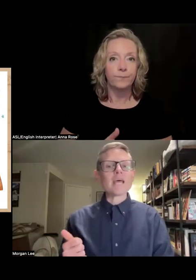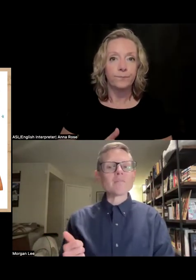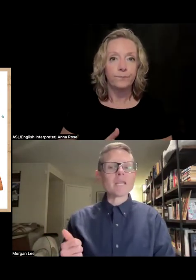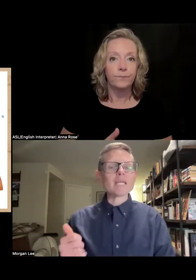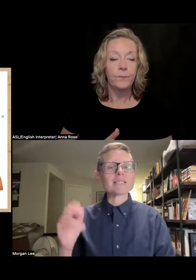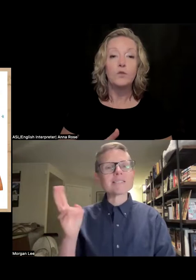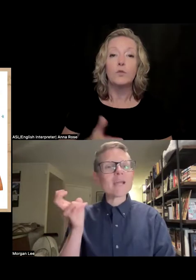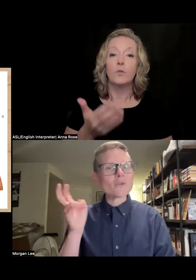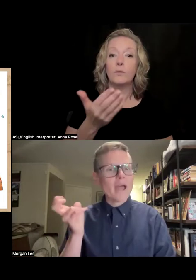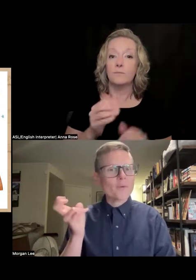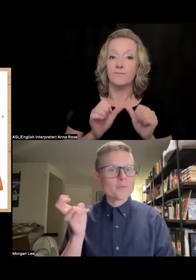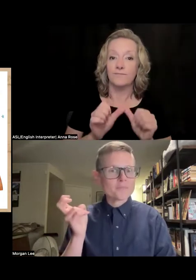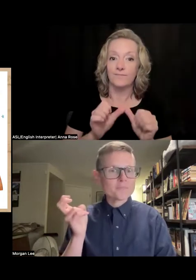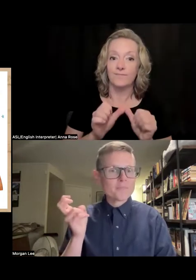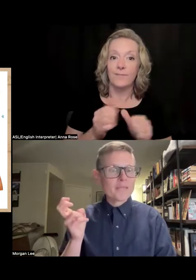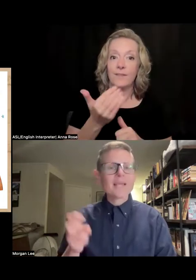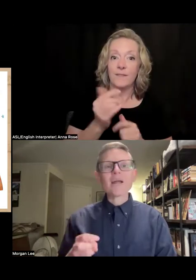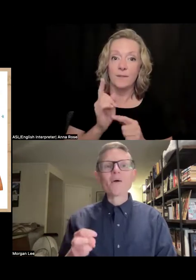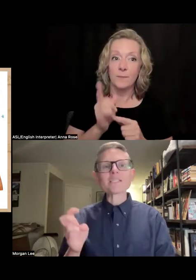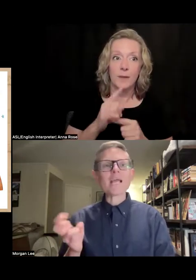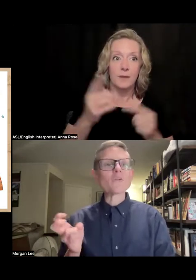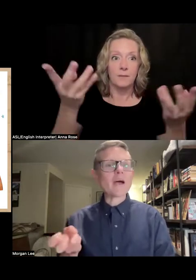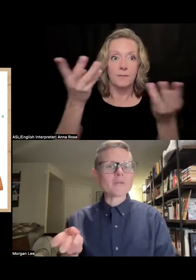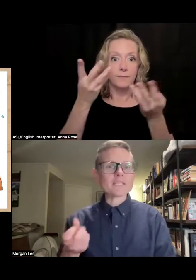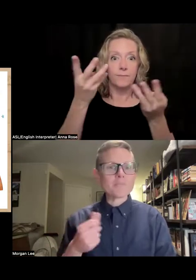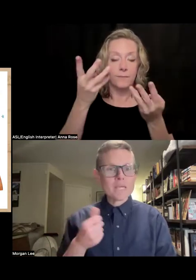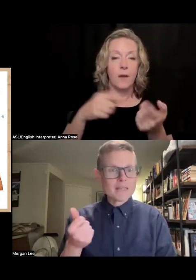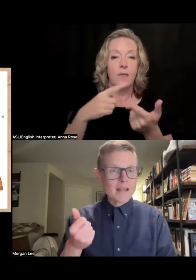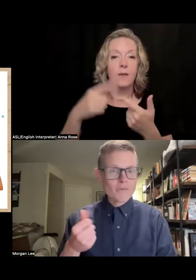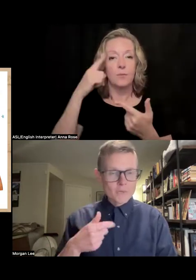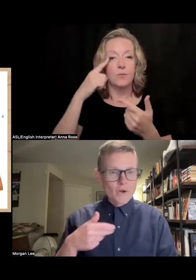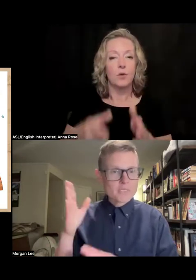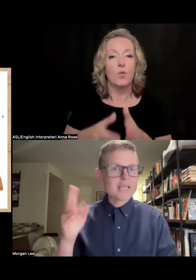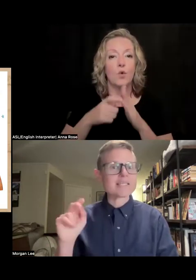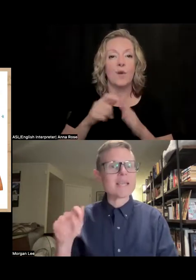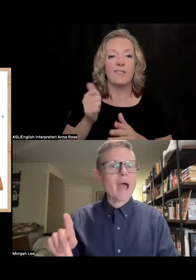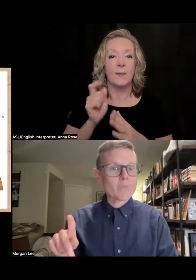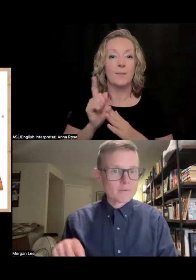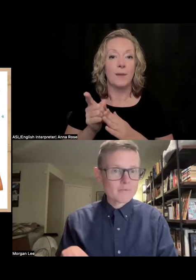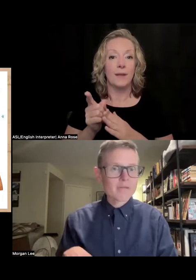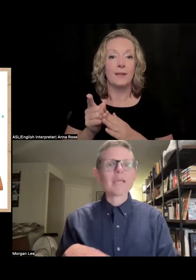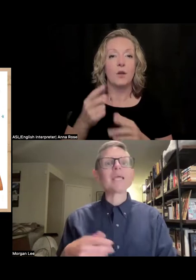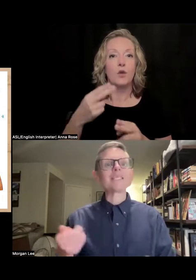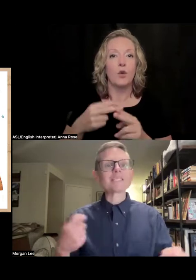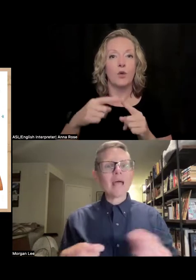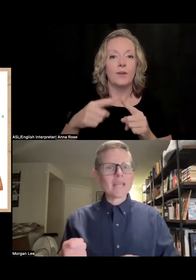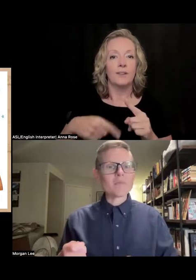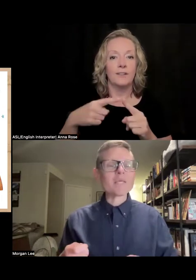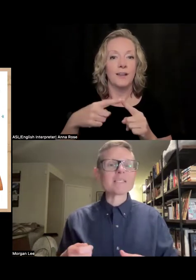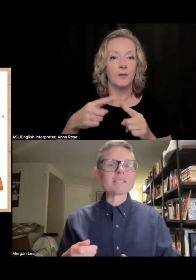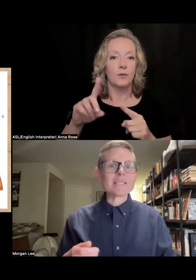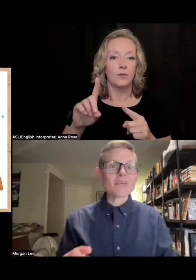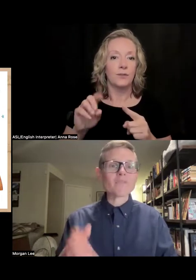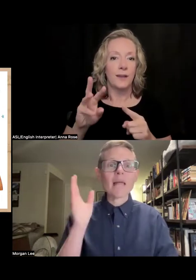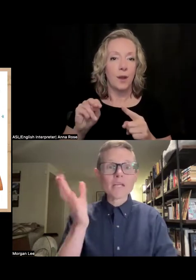requires a 10-minute cycle down. Now, a cycle down doesn't mean that everyone goes and takes a nap. Instead, it